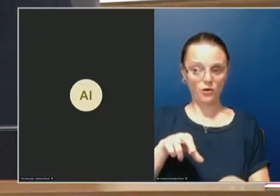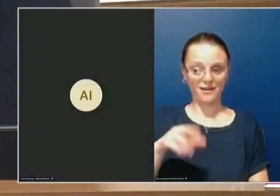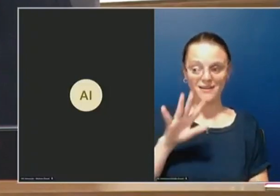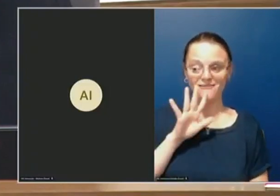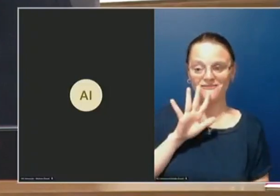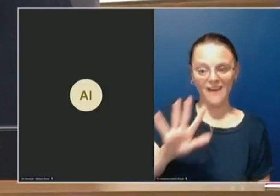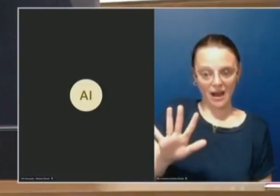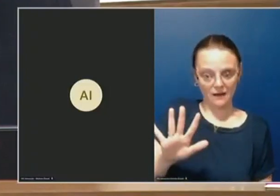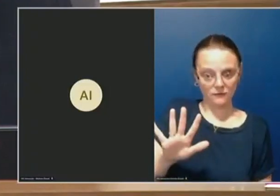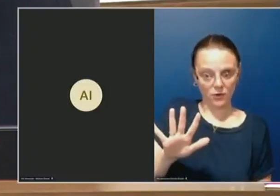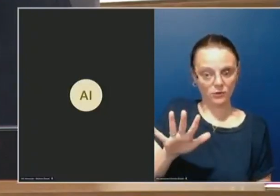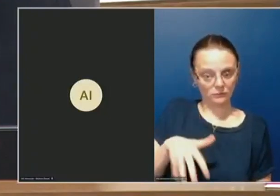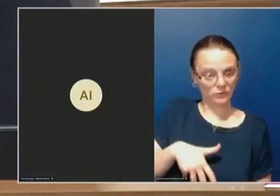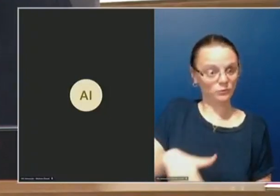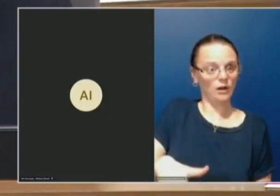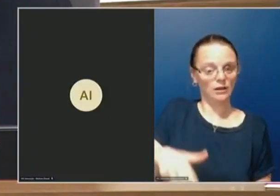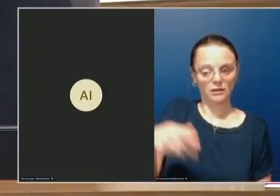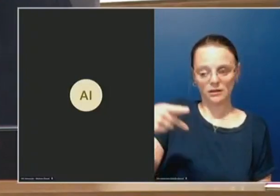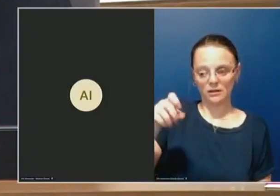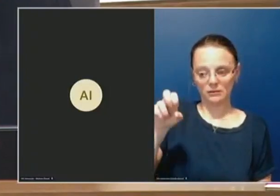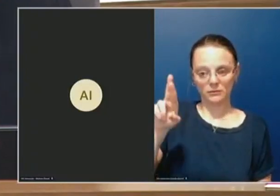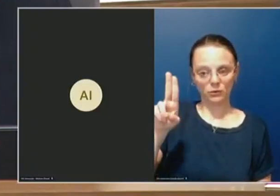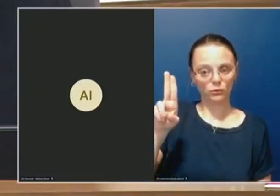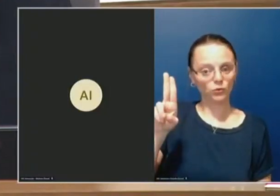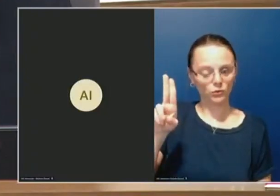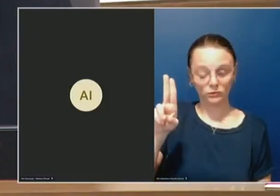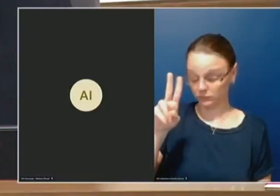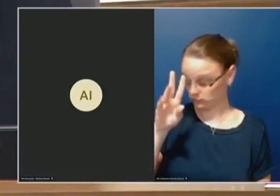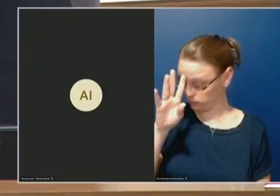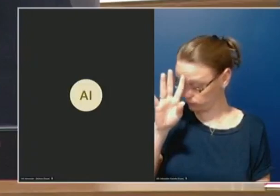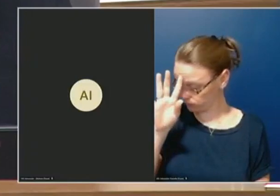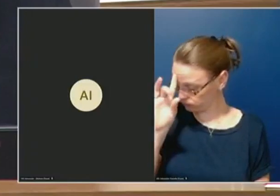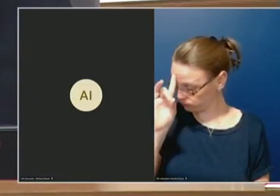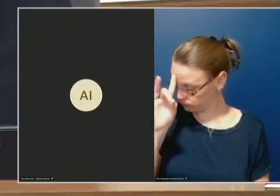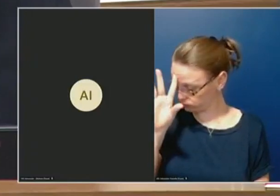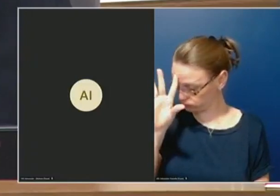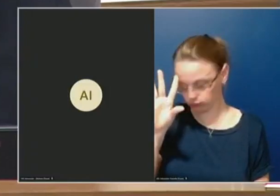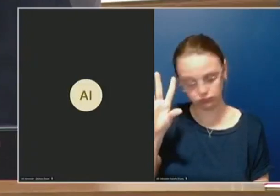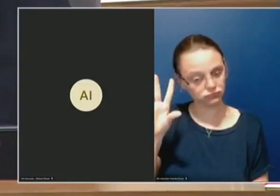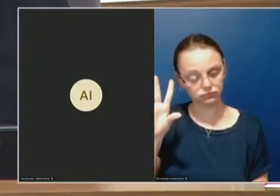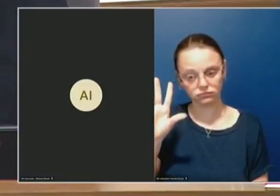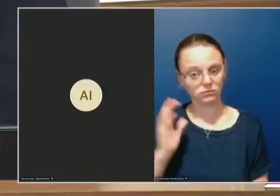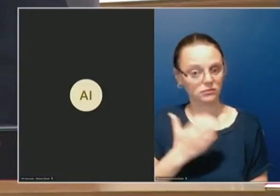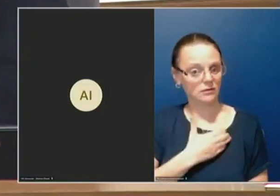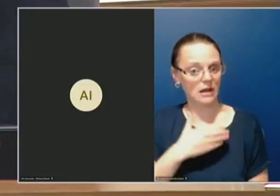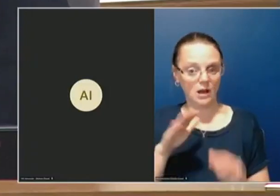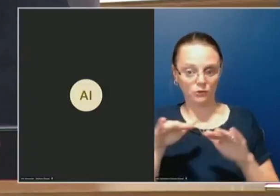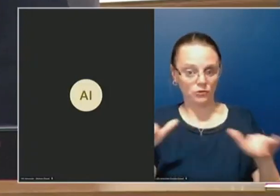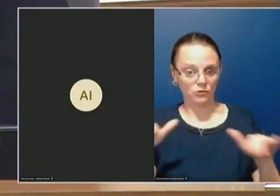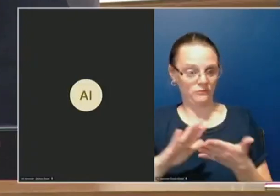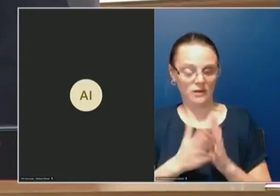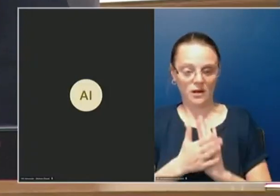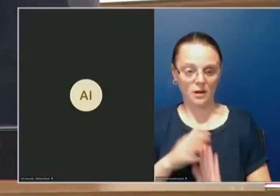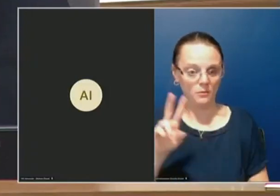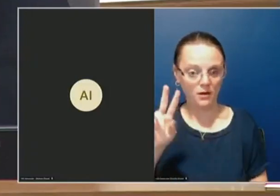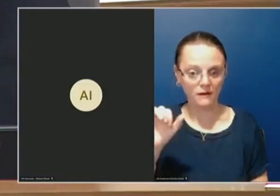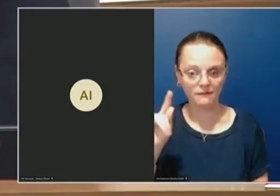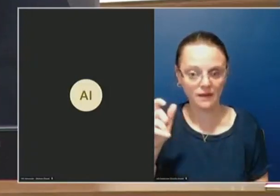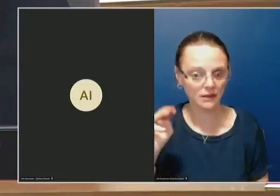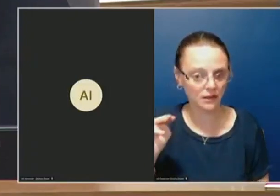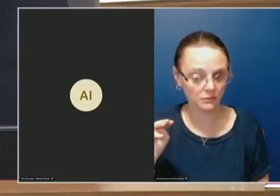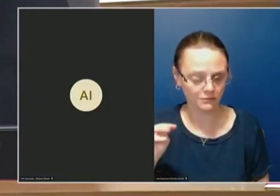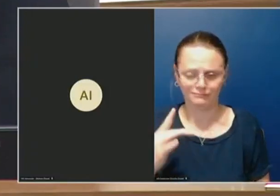To me, it's horrific that we have victimized our children to this level. I am extremely